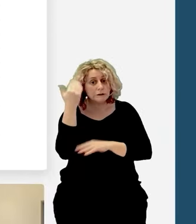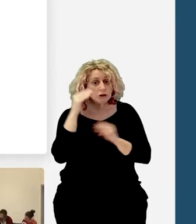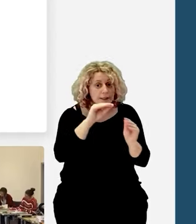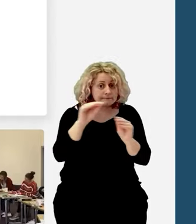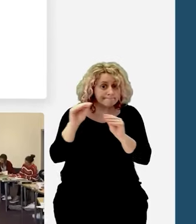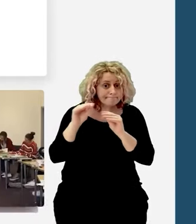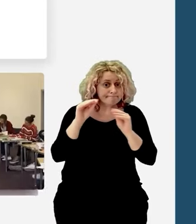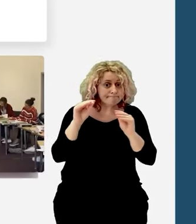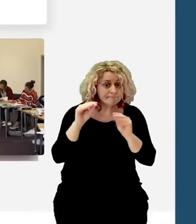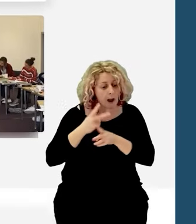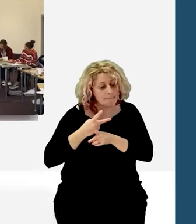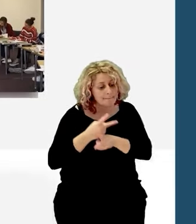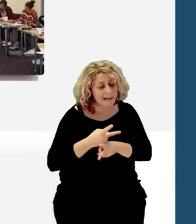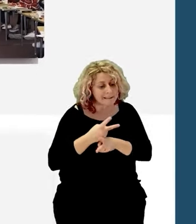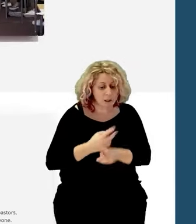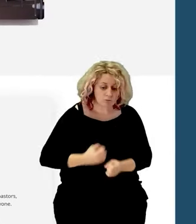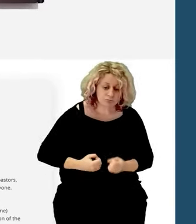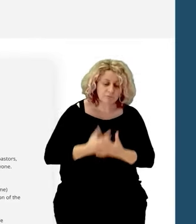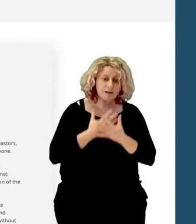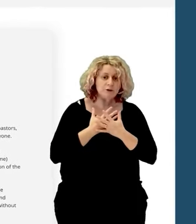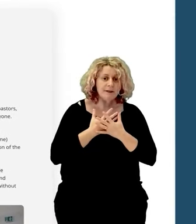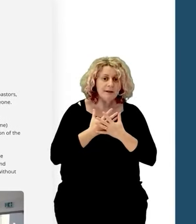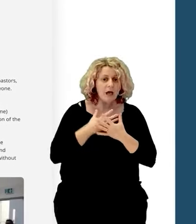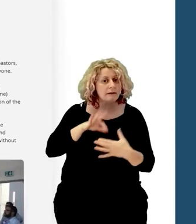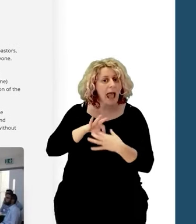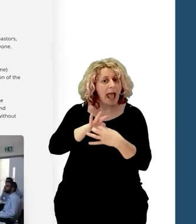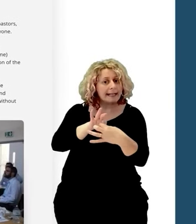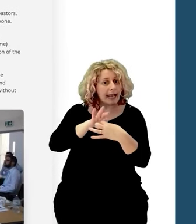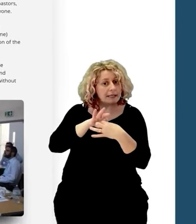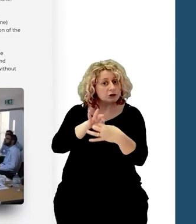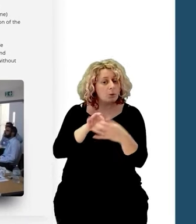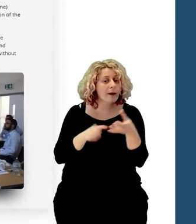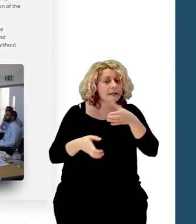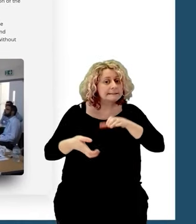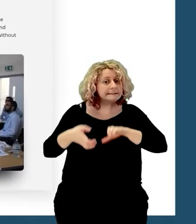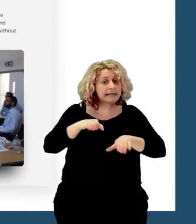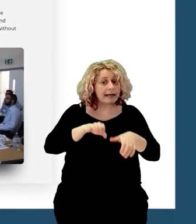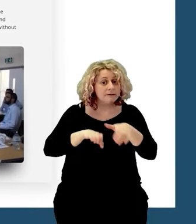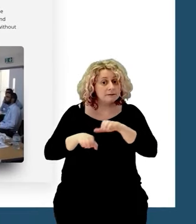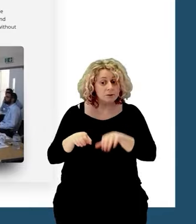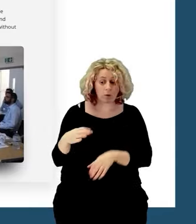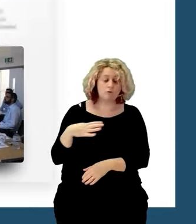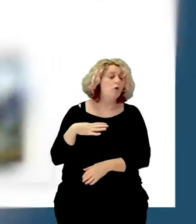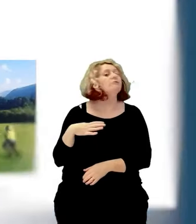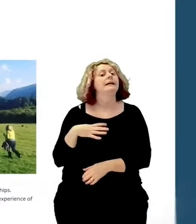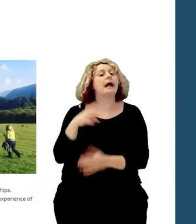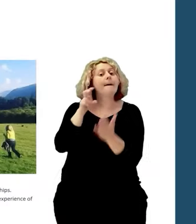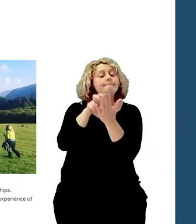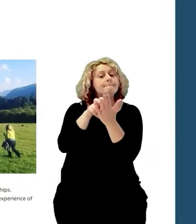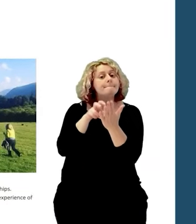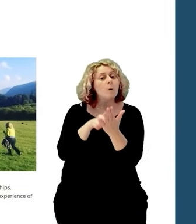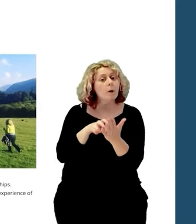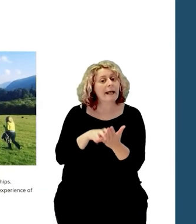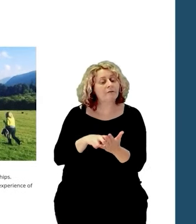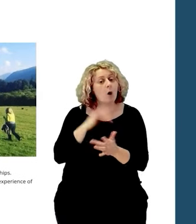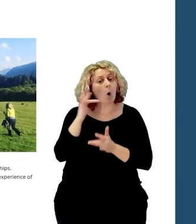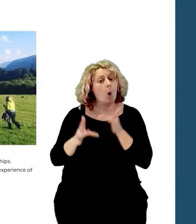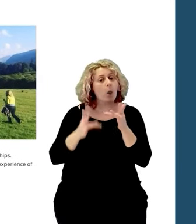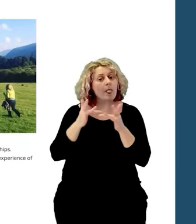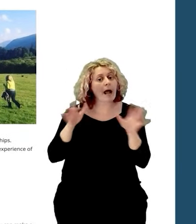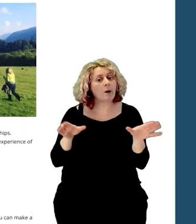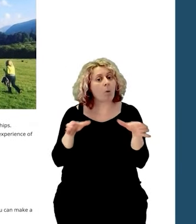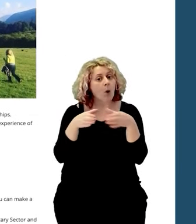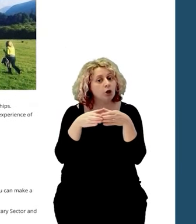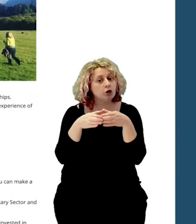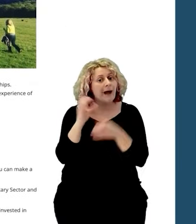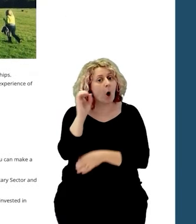ahead, including preaching, pastoral refreshment, and engaging with science. And we're already taking bookings for